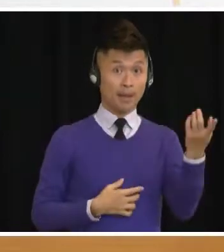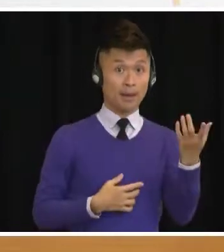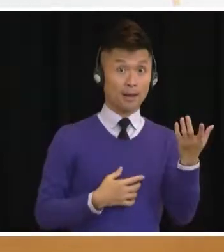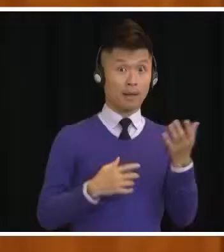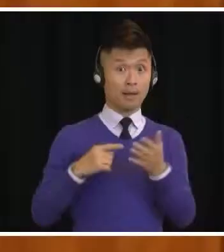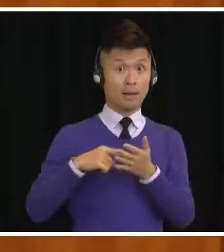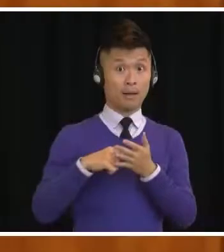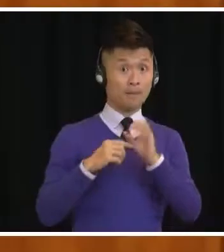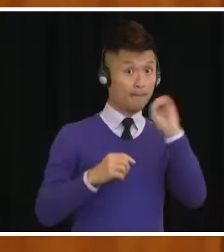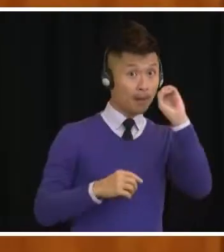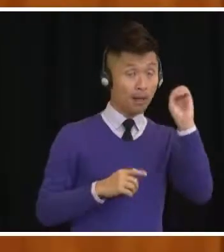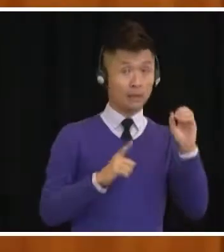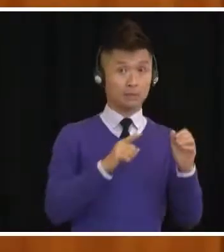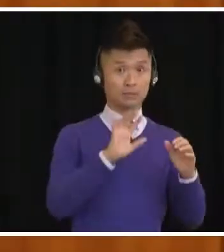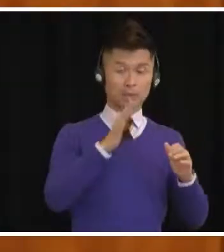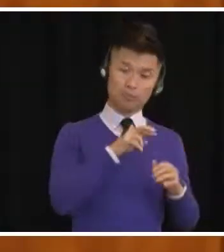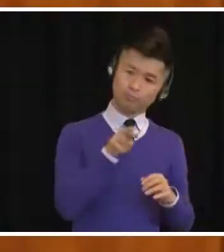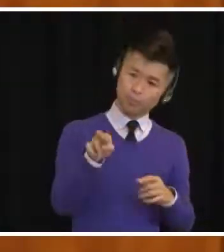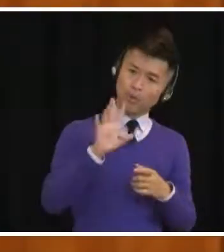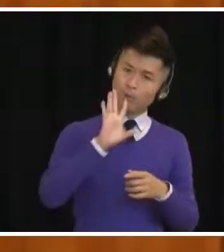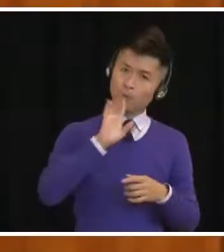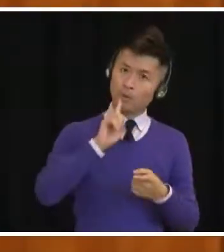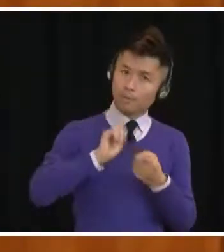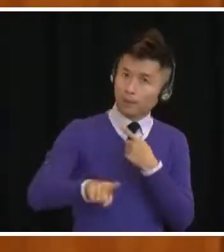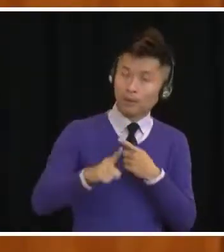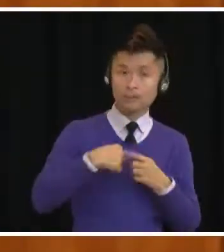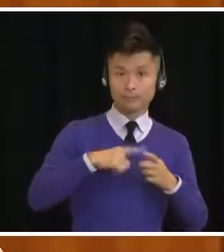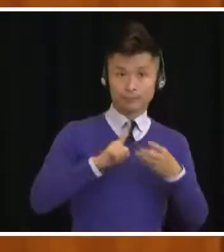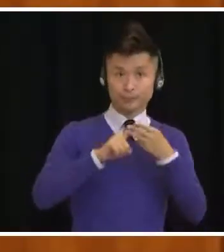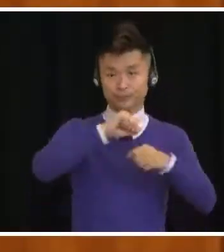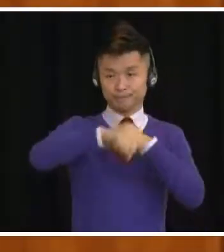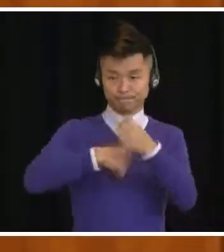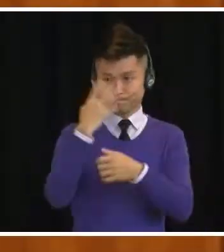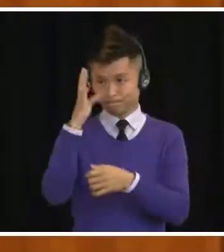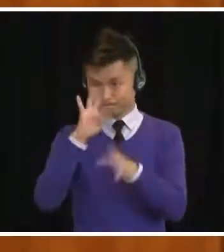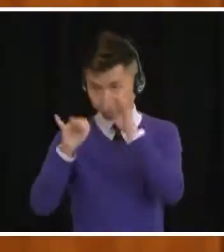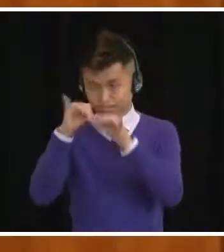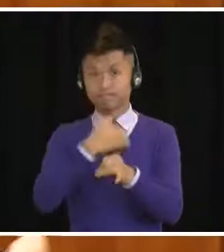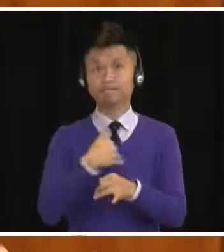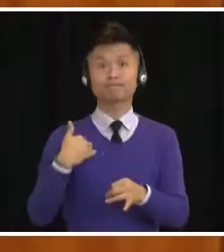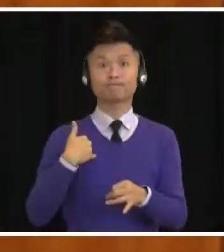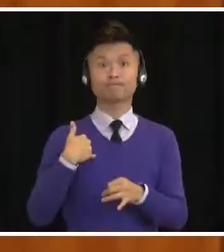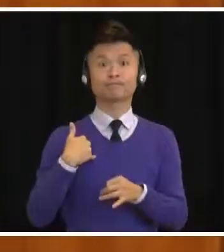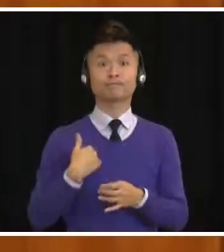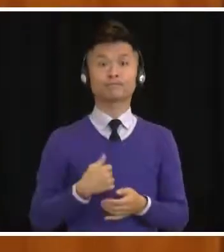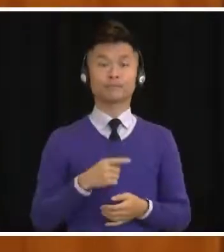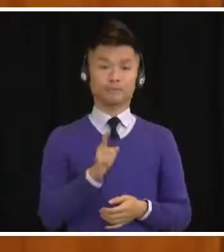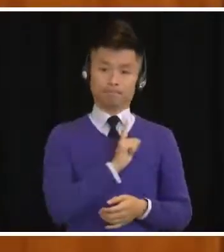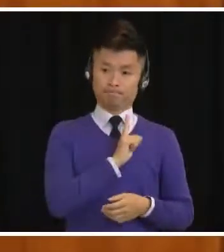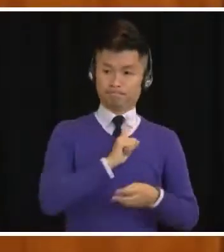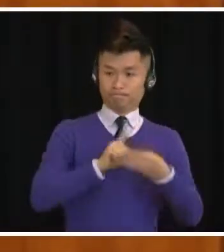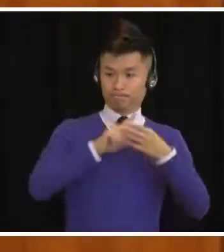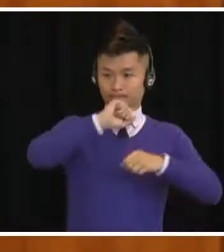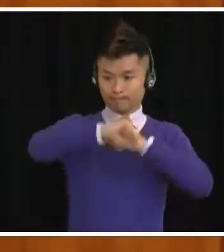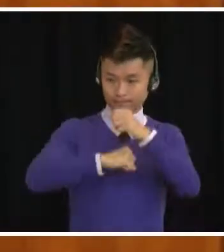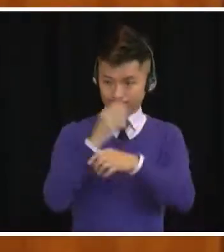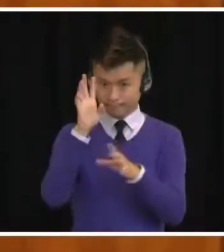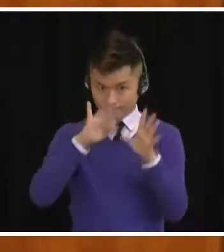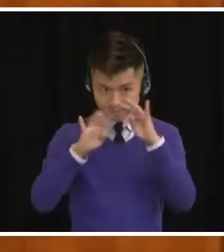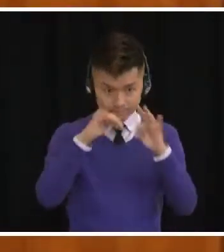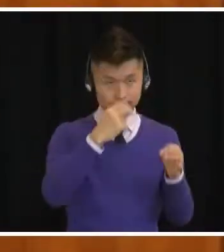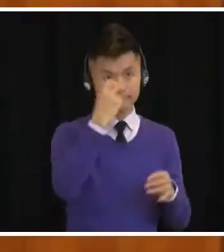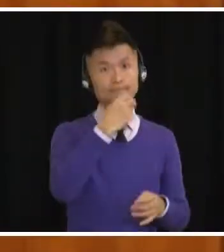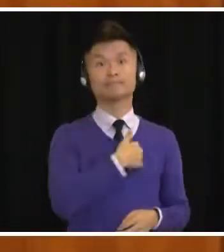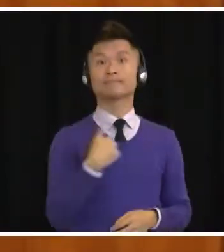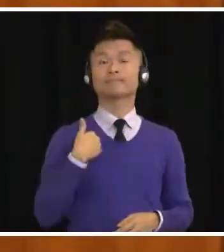Well, I also said that we can take the initiative to start an investigation. We can